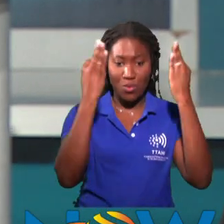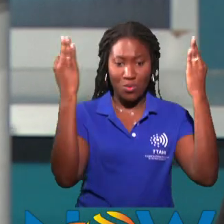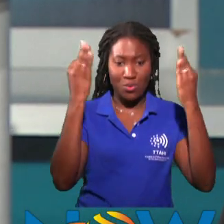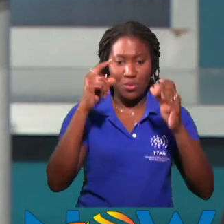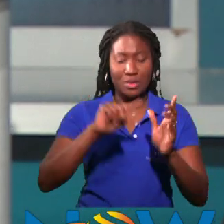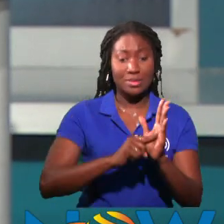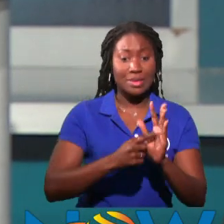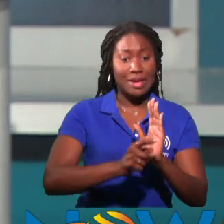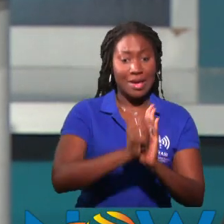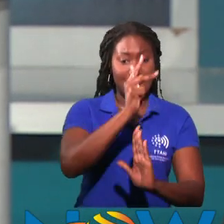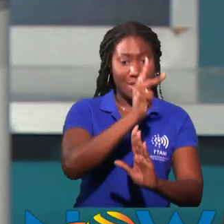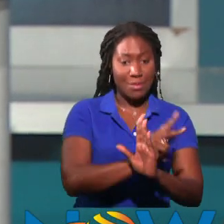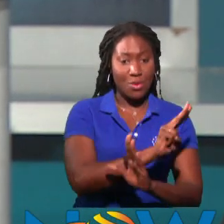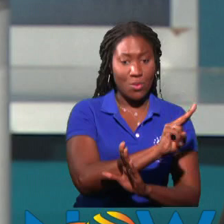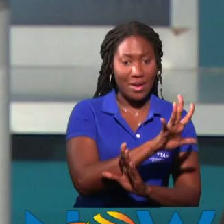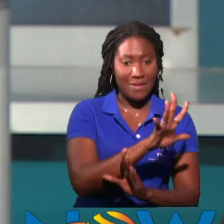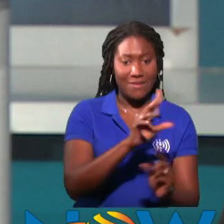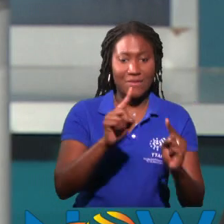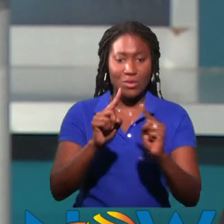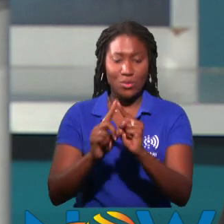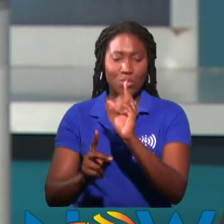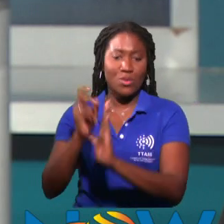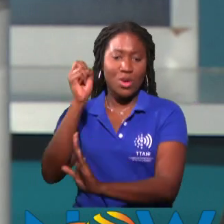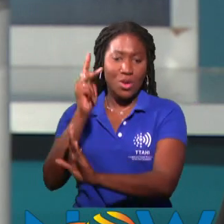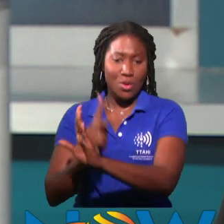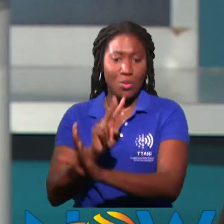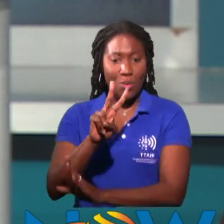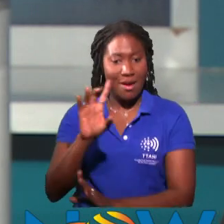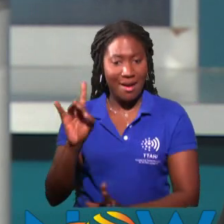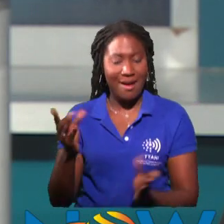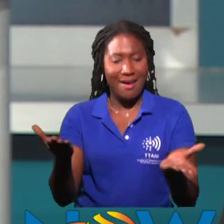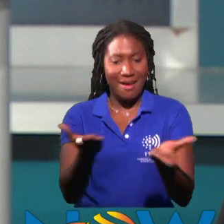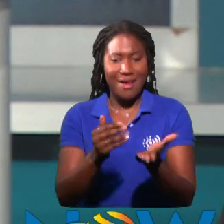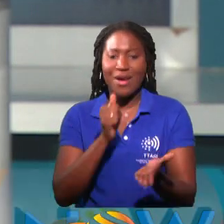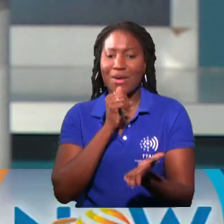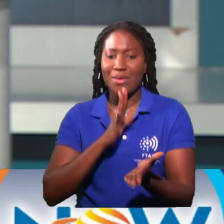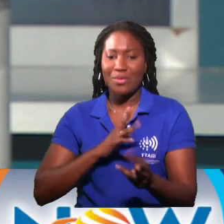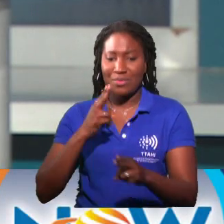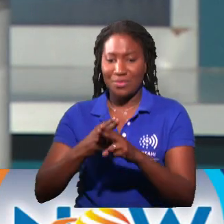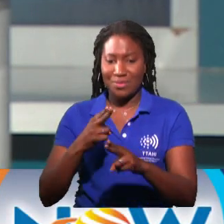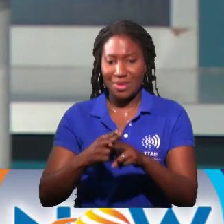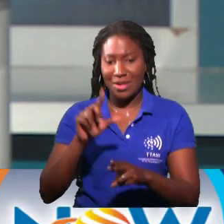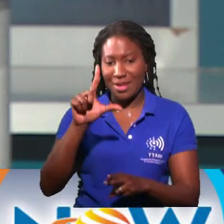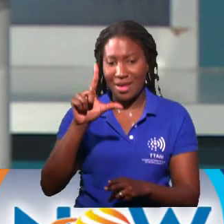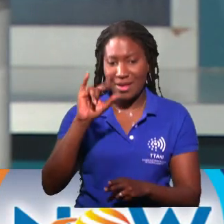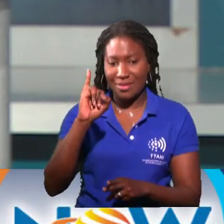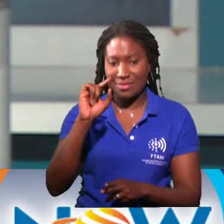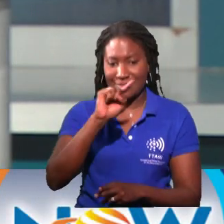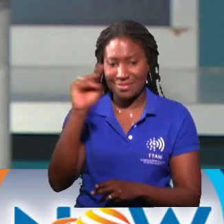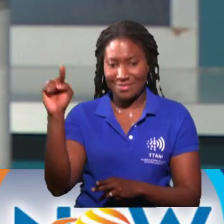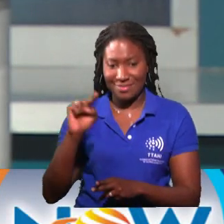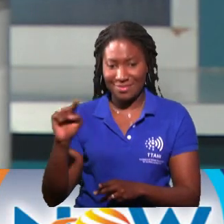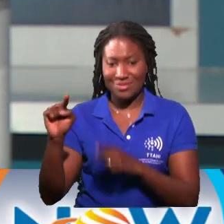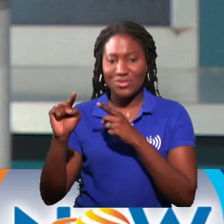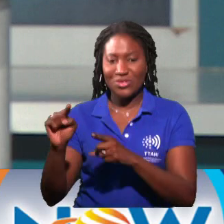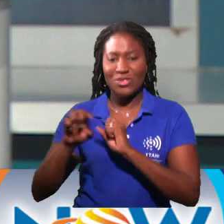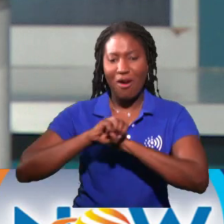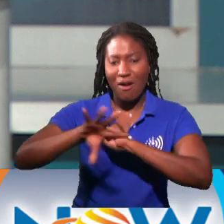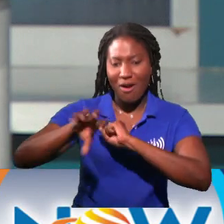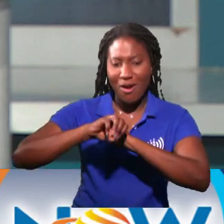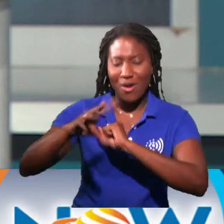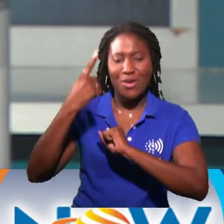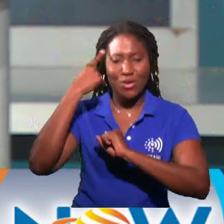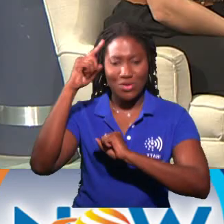from April 25th to 28th. And joining us in studio is Alette Liz Williams, Marketing and Media Manager for Bocas